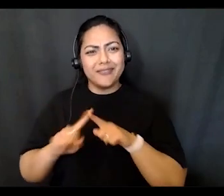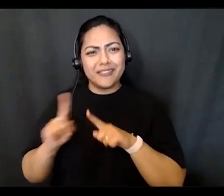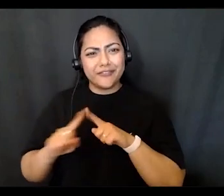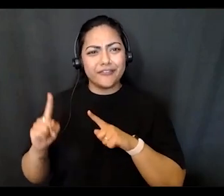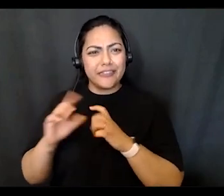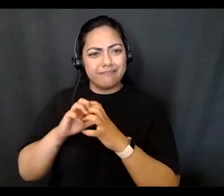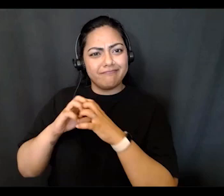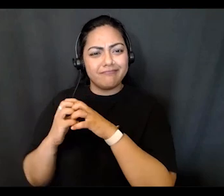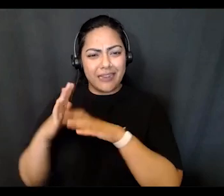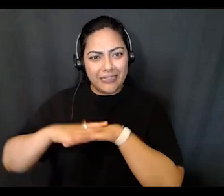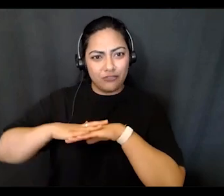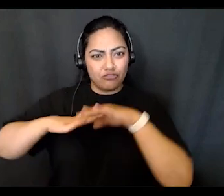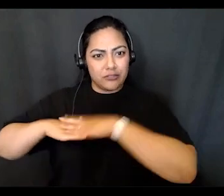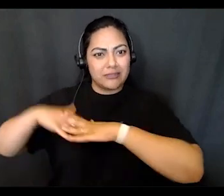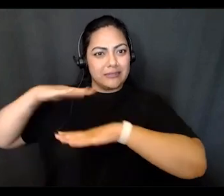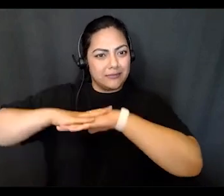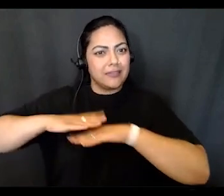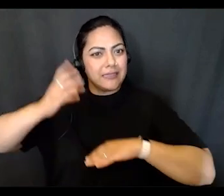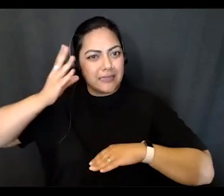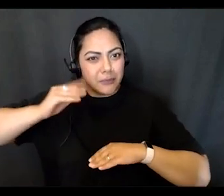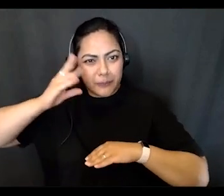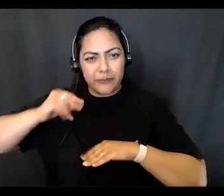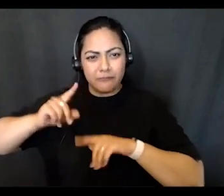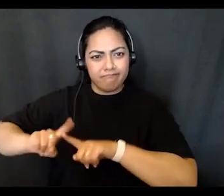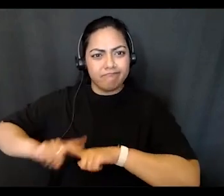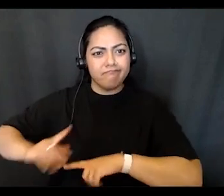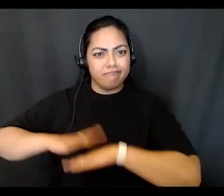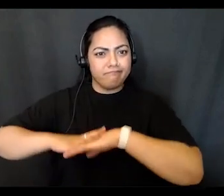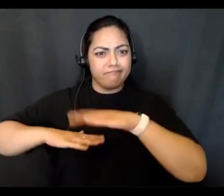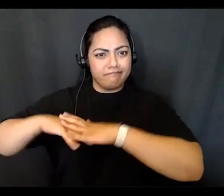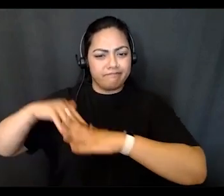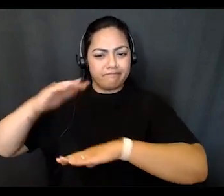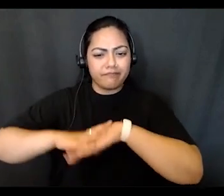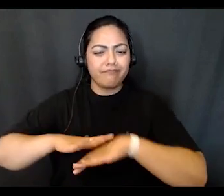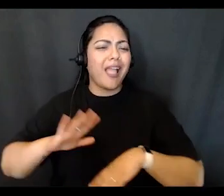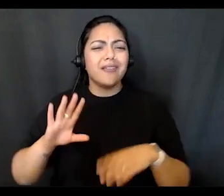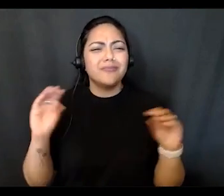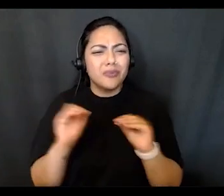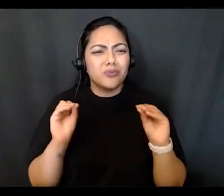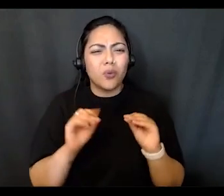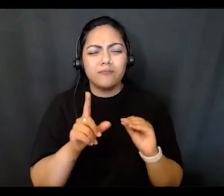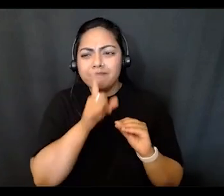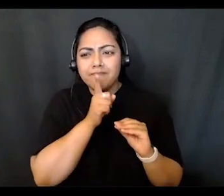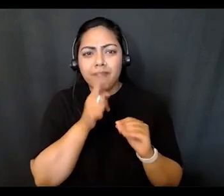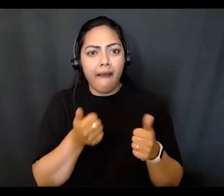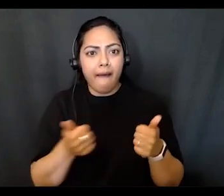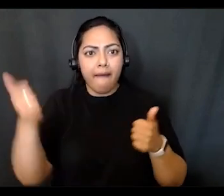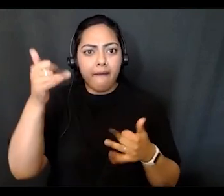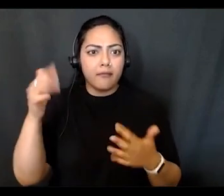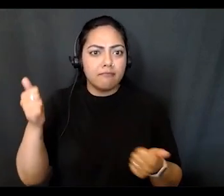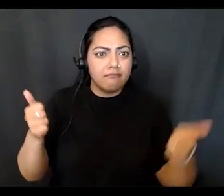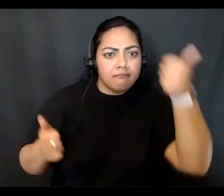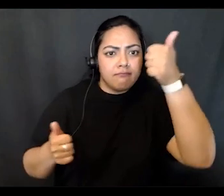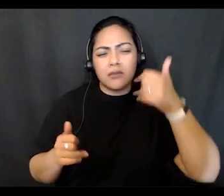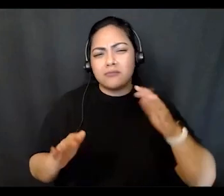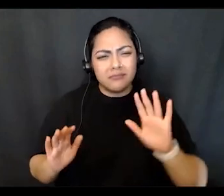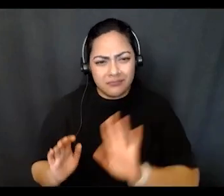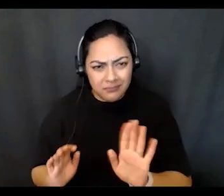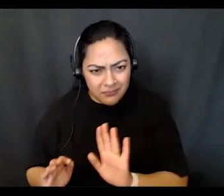experiences. And there will be this push to try and make it a hierarchy. Oh, this is more important, or that's more important, or that, right? And